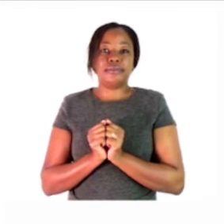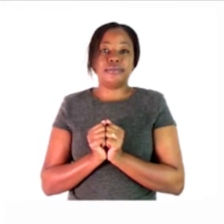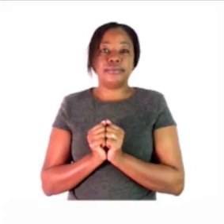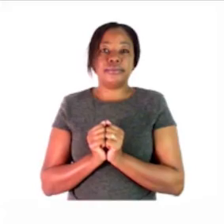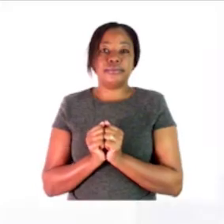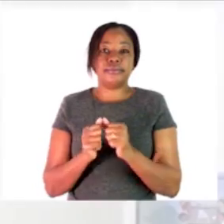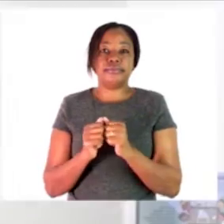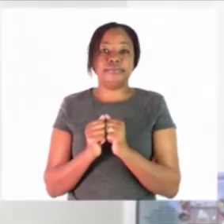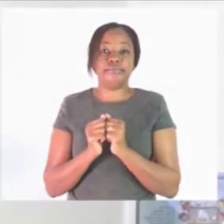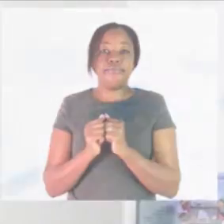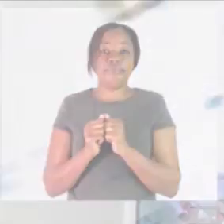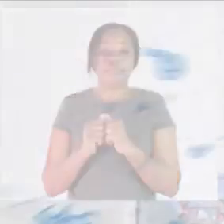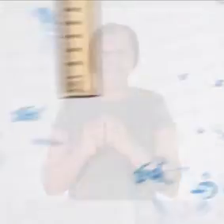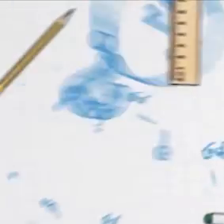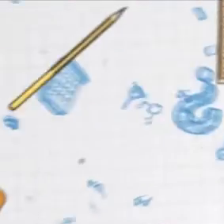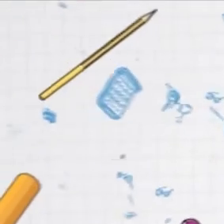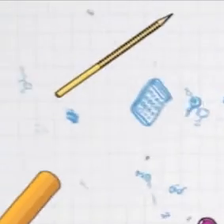soon.